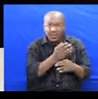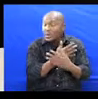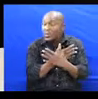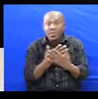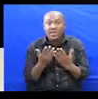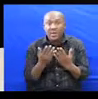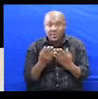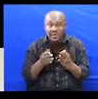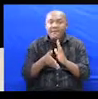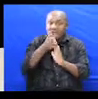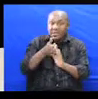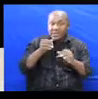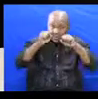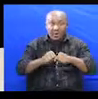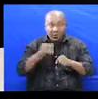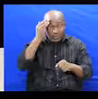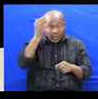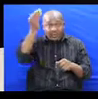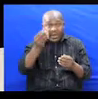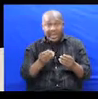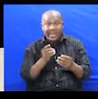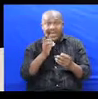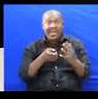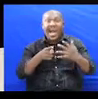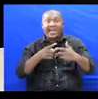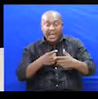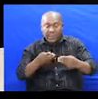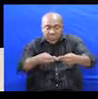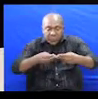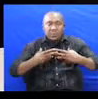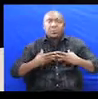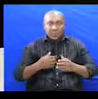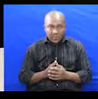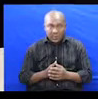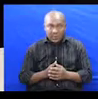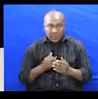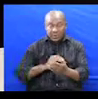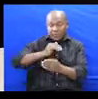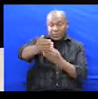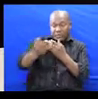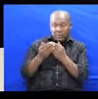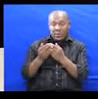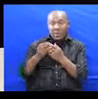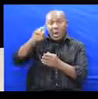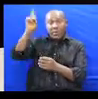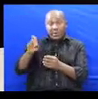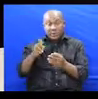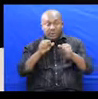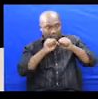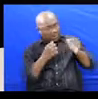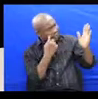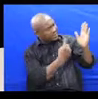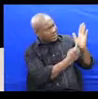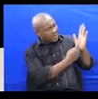calculate. First, you have to identify the data which is provided. Then, if you go back to our question, we have to read and identify